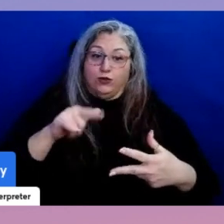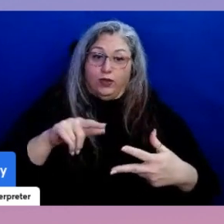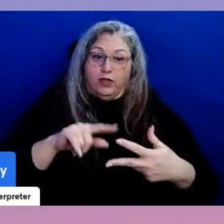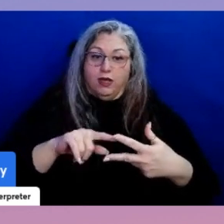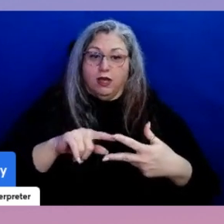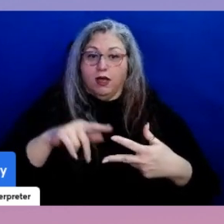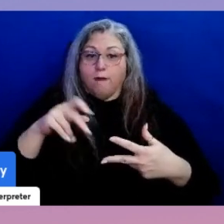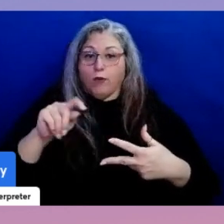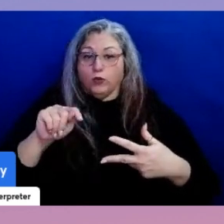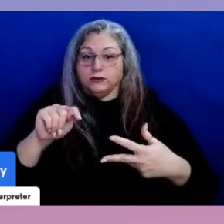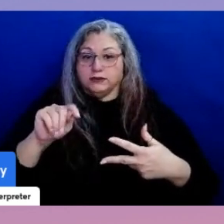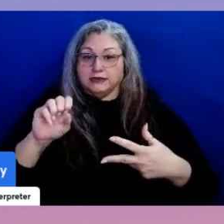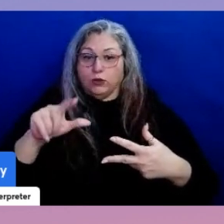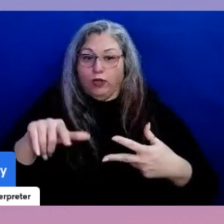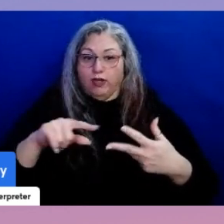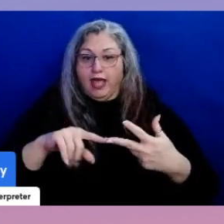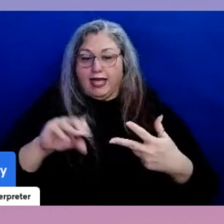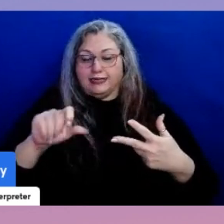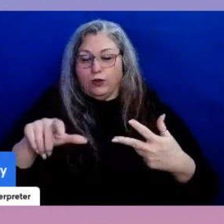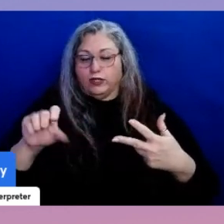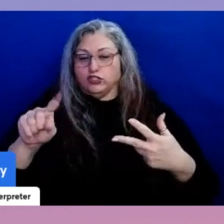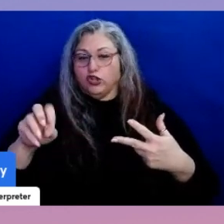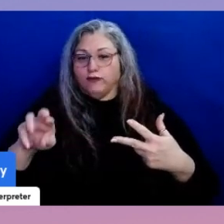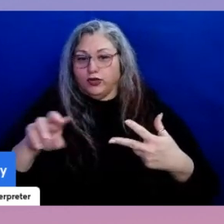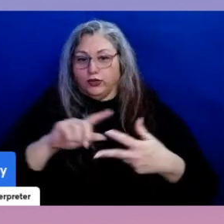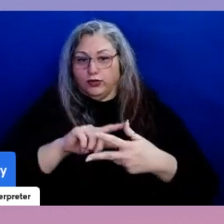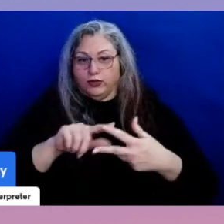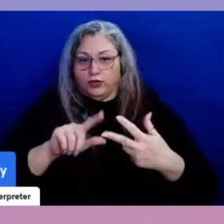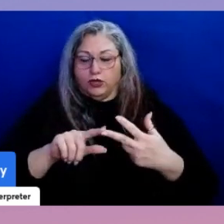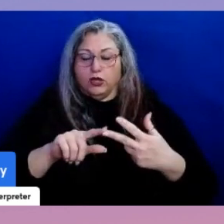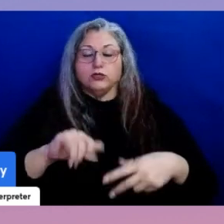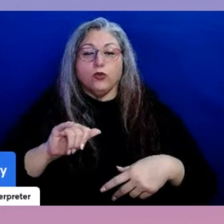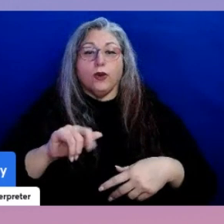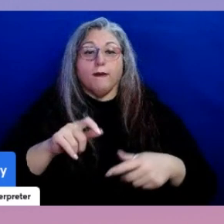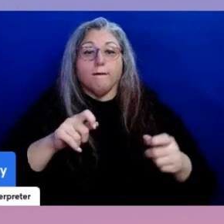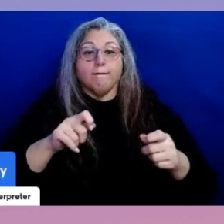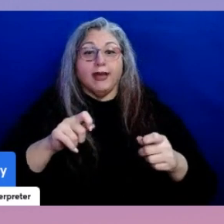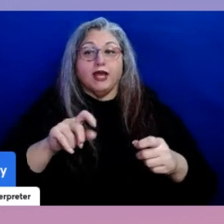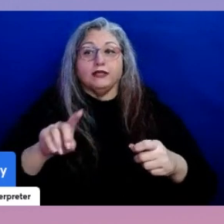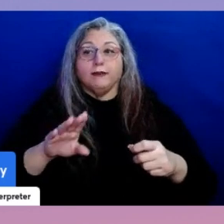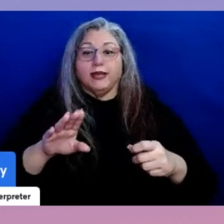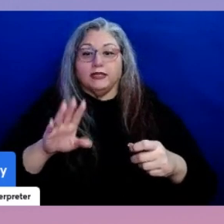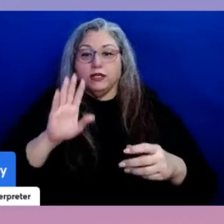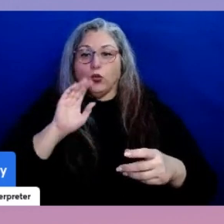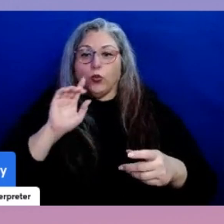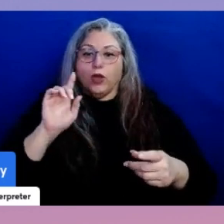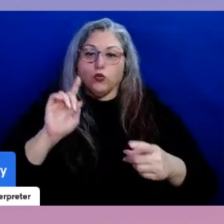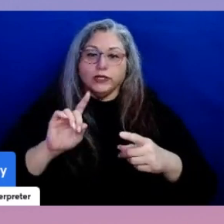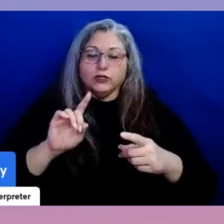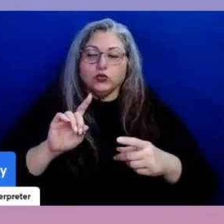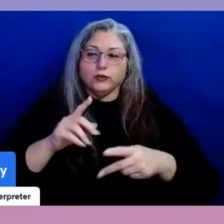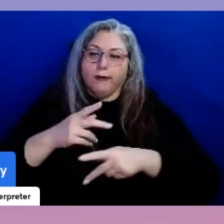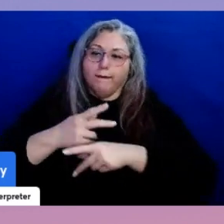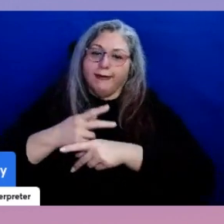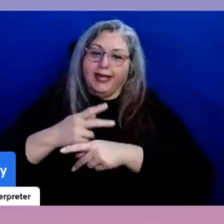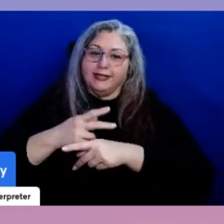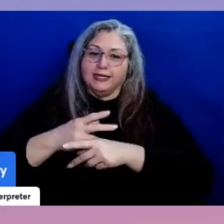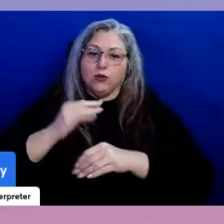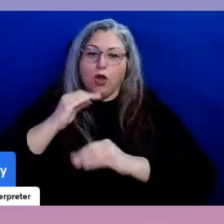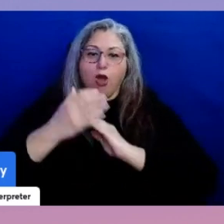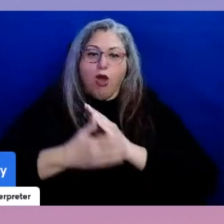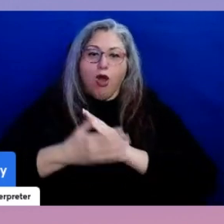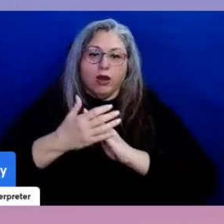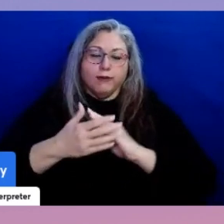and SQL Server. The managed database offering reduces maintenance overhead, automates database provisioning,